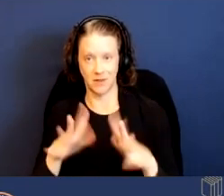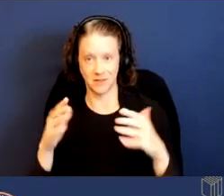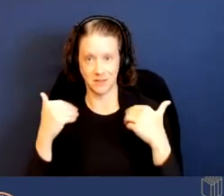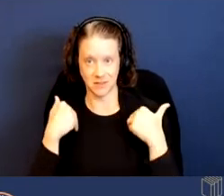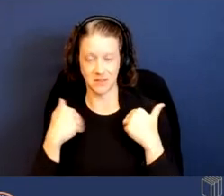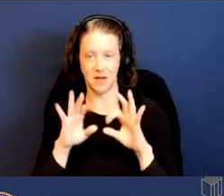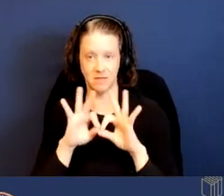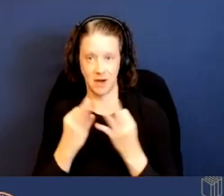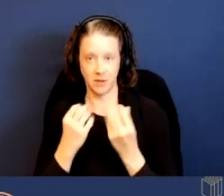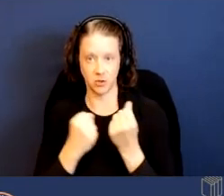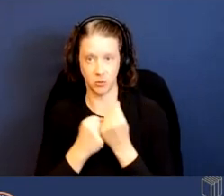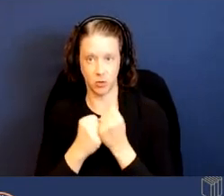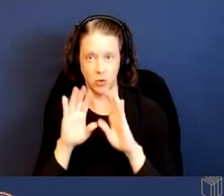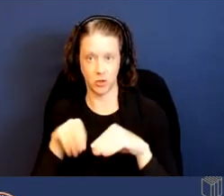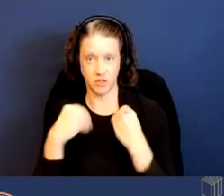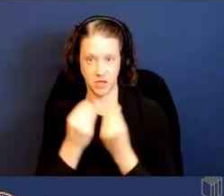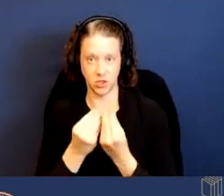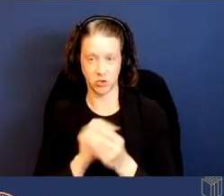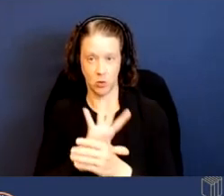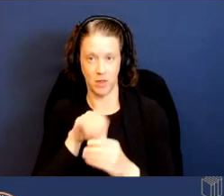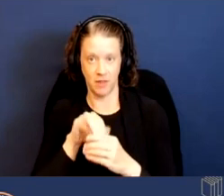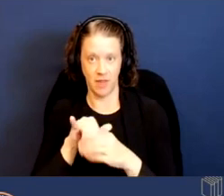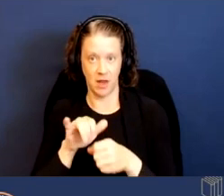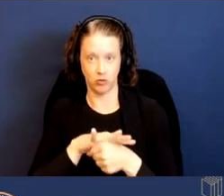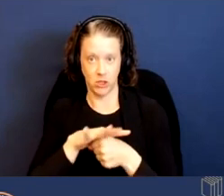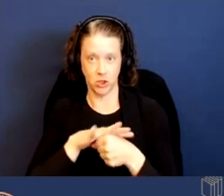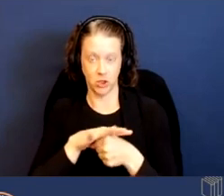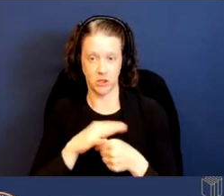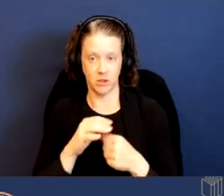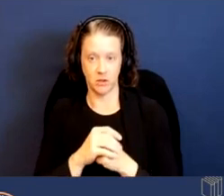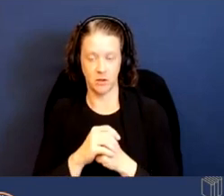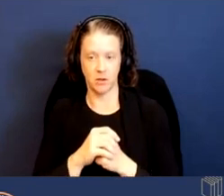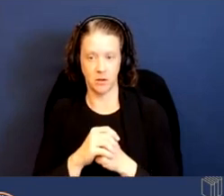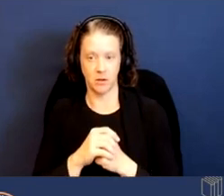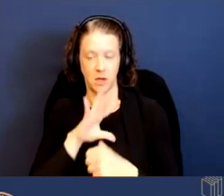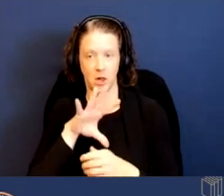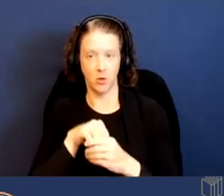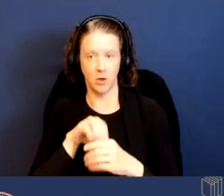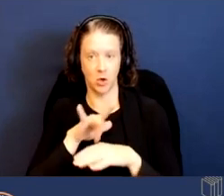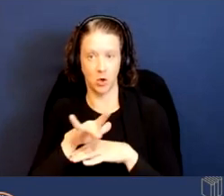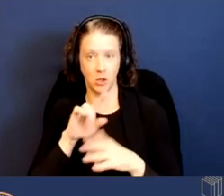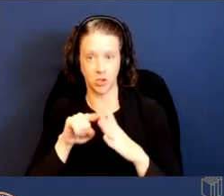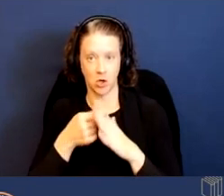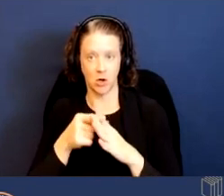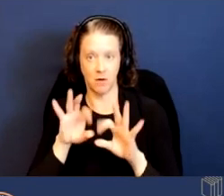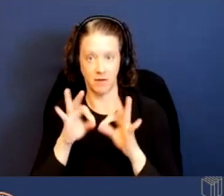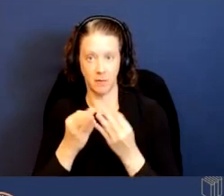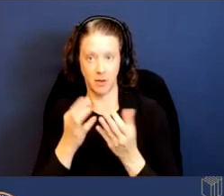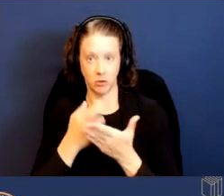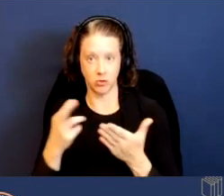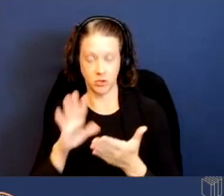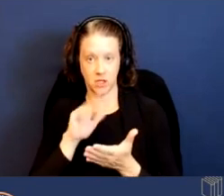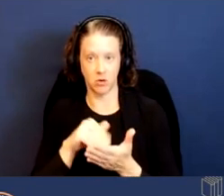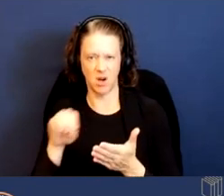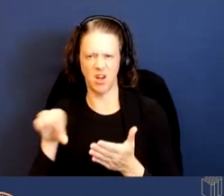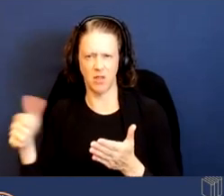support organizations. So, within that region, including the Early Start Family Resource Centers and other organizations that